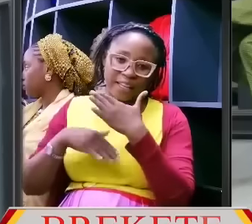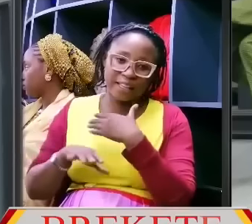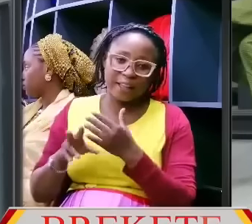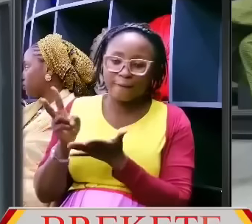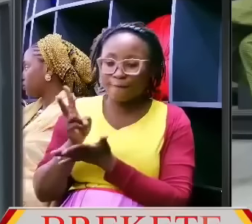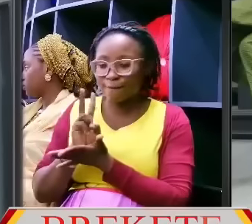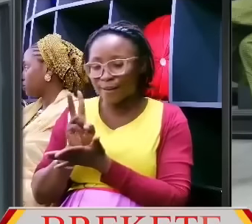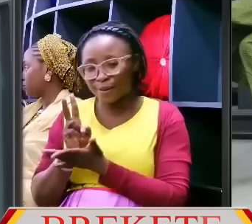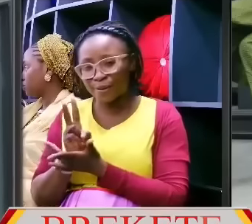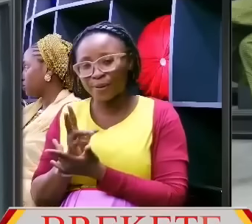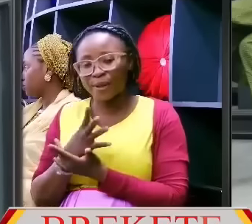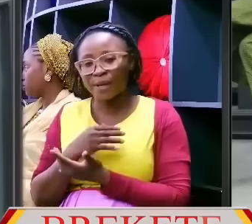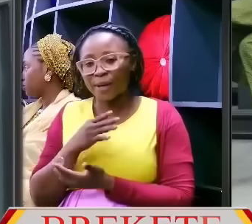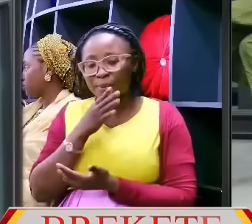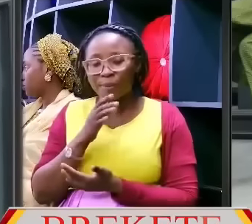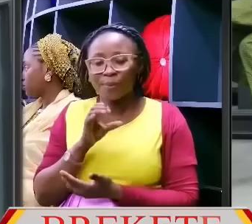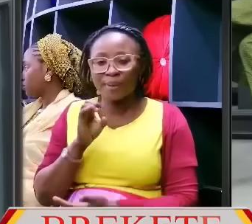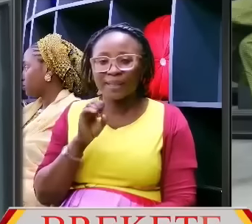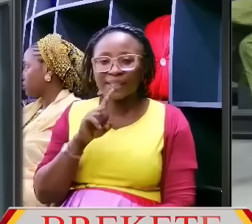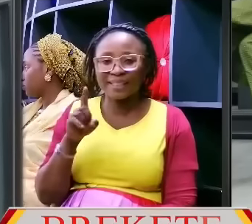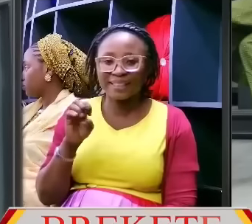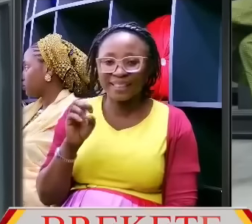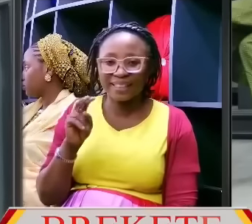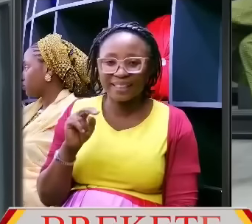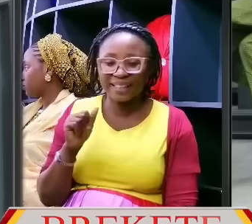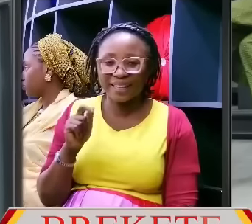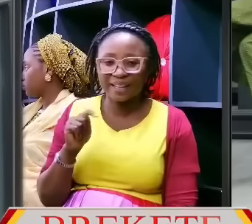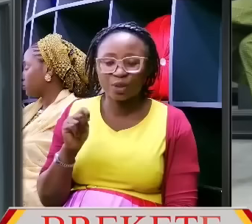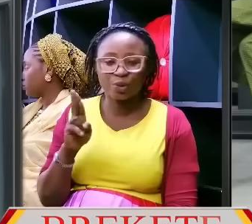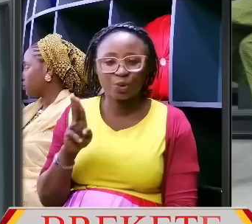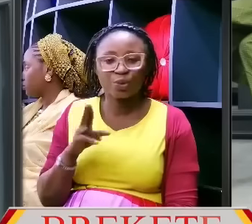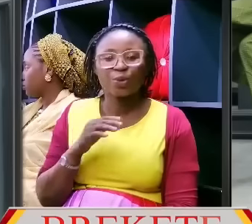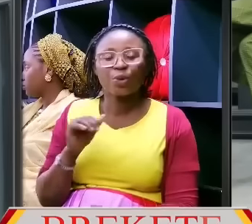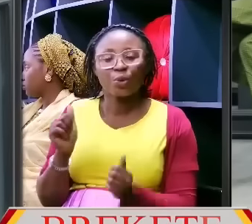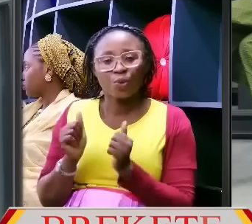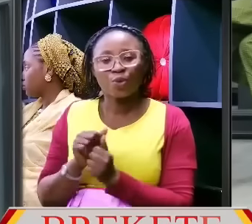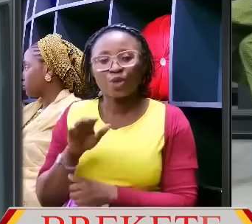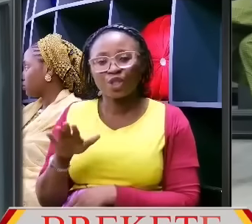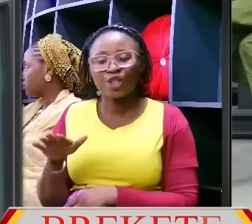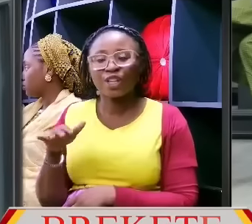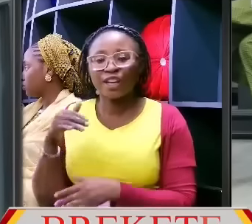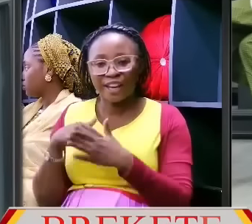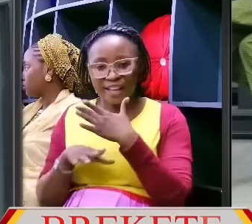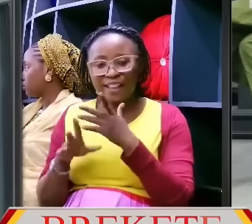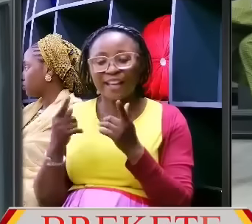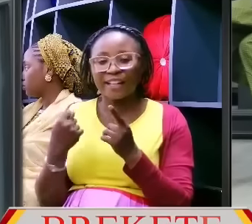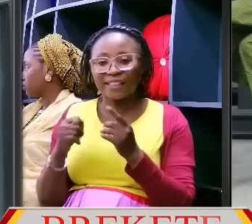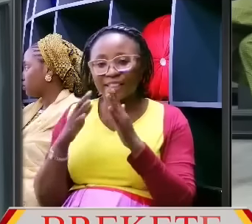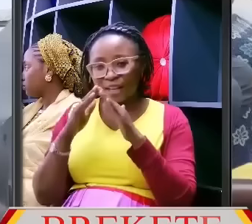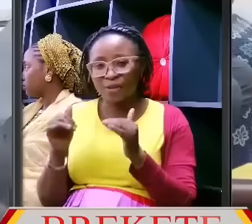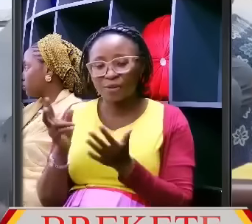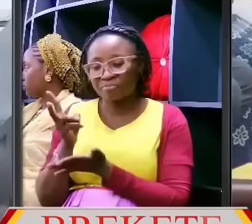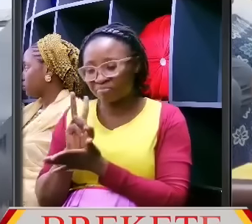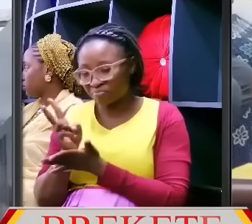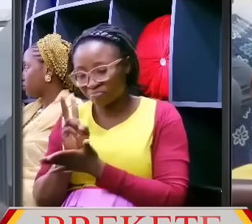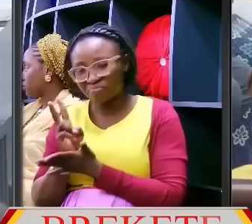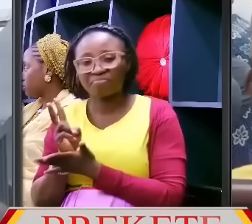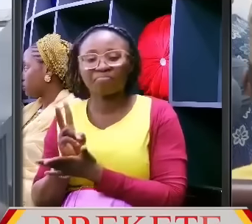capture video. Mommy Zinatu and her children, they won't enter the house with their boxes and everything. We